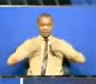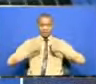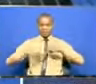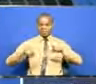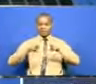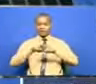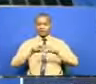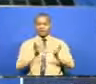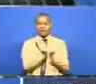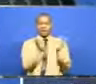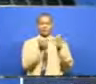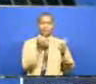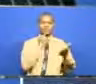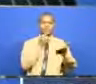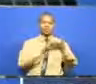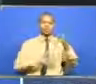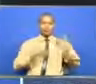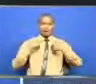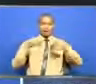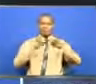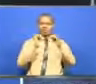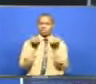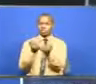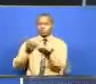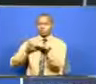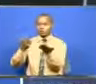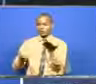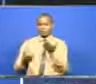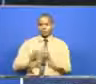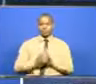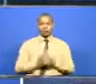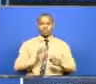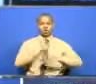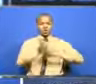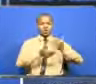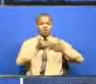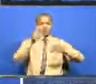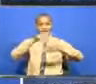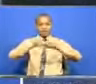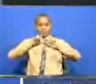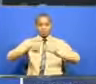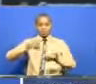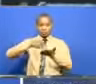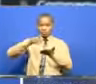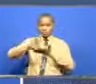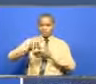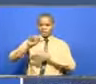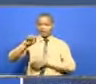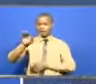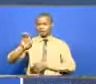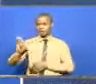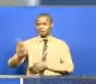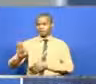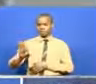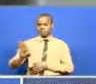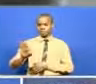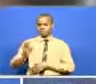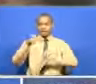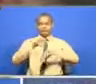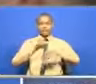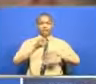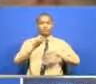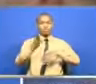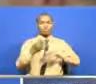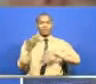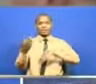short, calling it an institutional failure. In all, the investment bank is due to pay about $5 billion in penalties, about two-thirds of